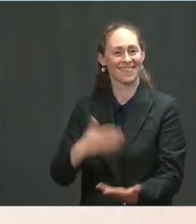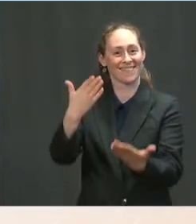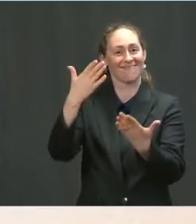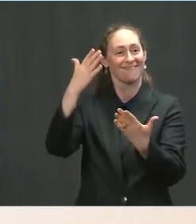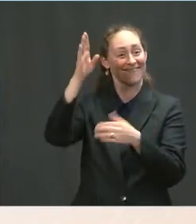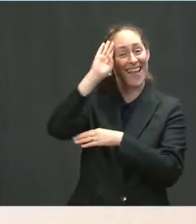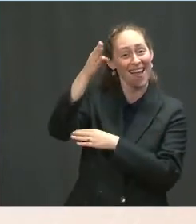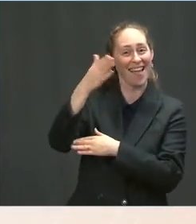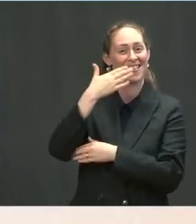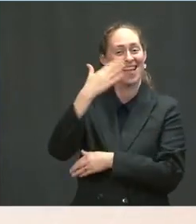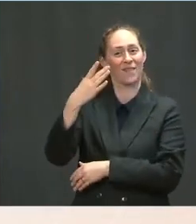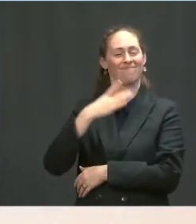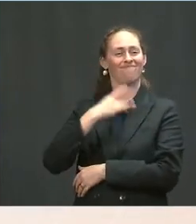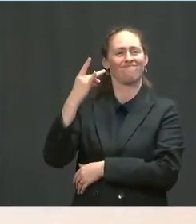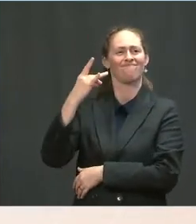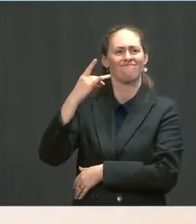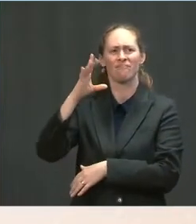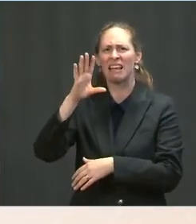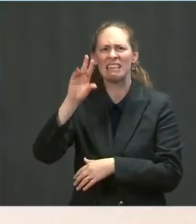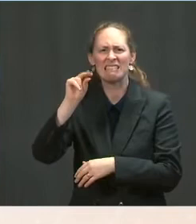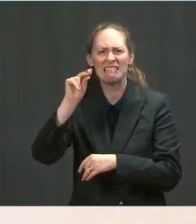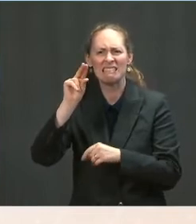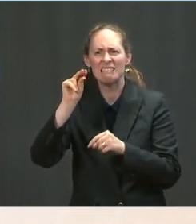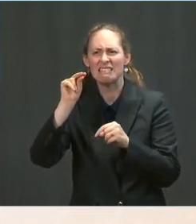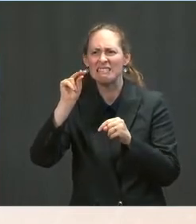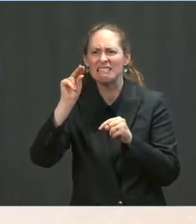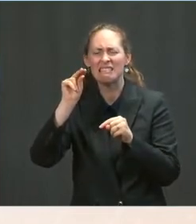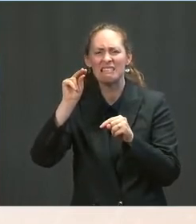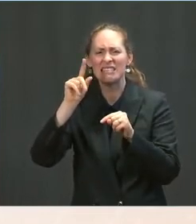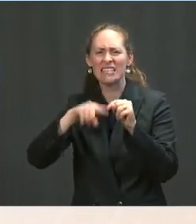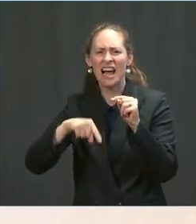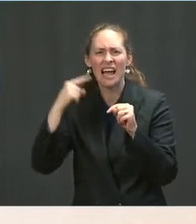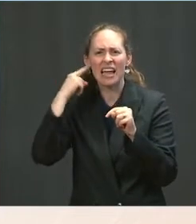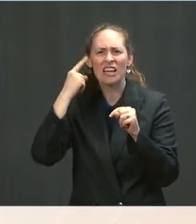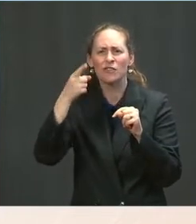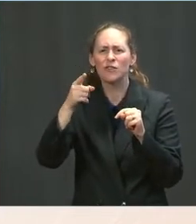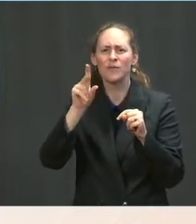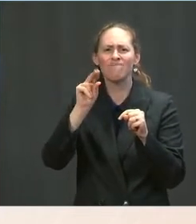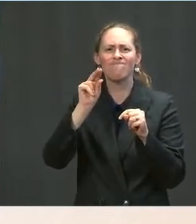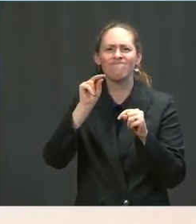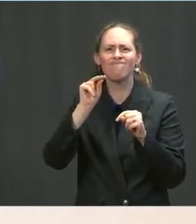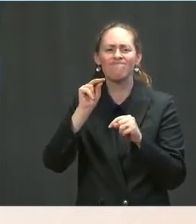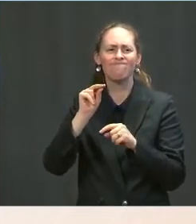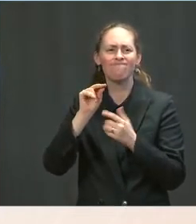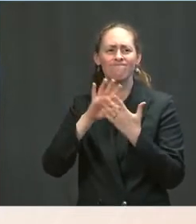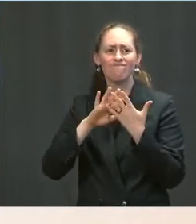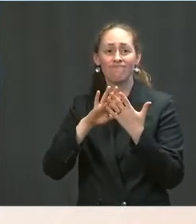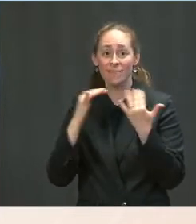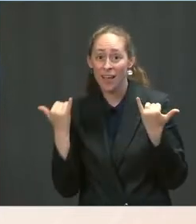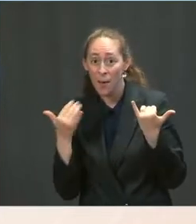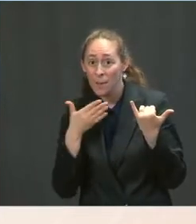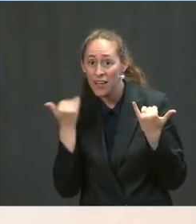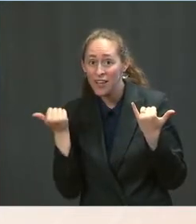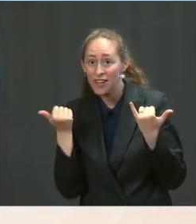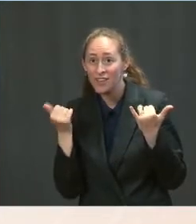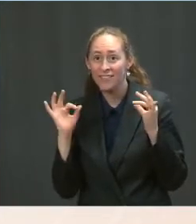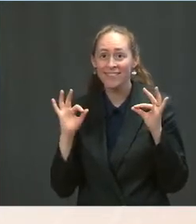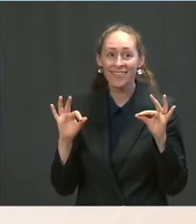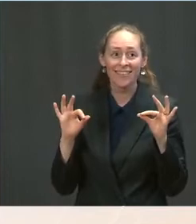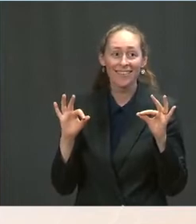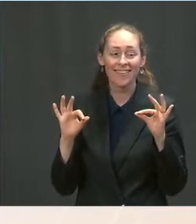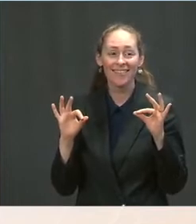Can you hear me? Can't hear you, Vanessa. Can you hear me? Hello? I